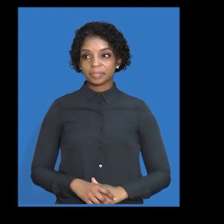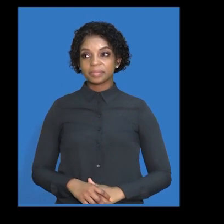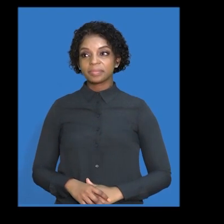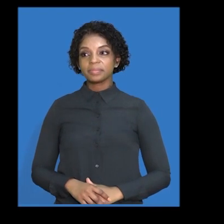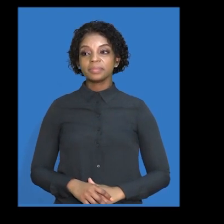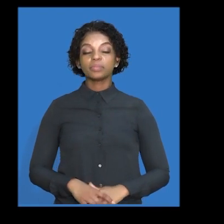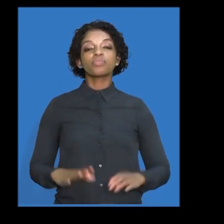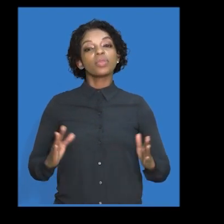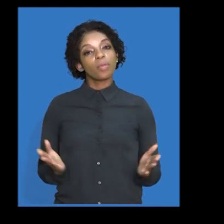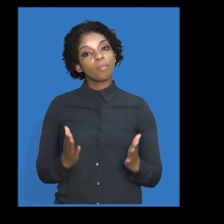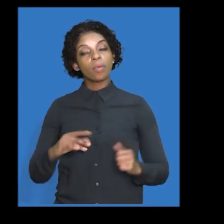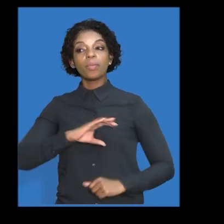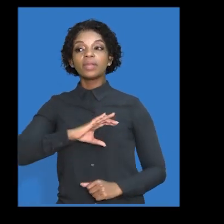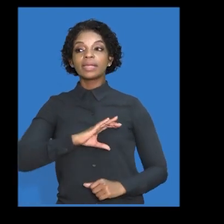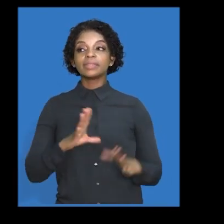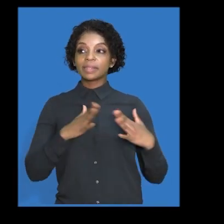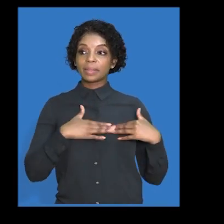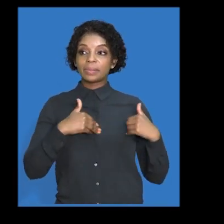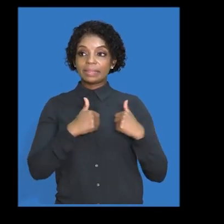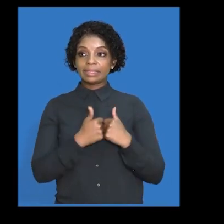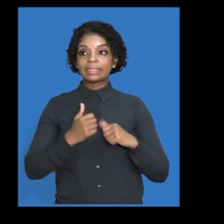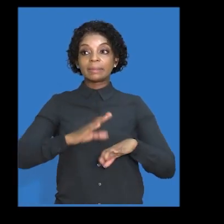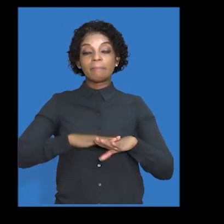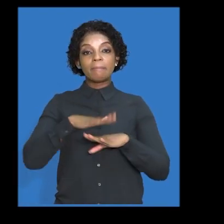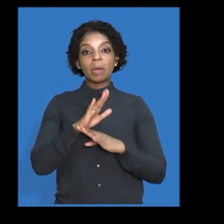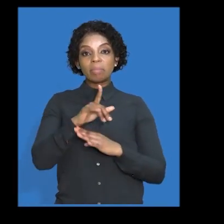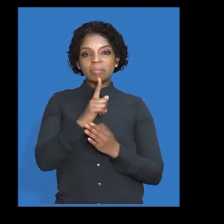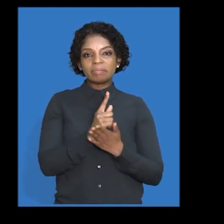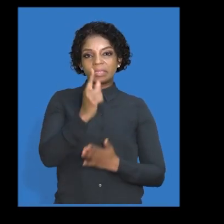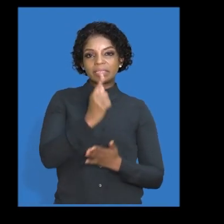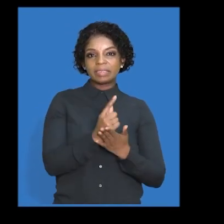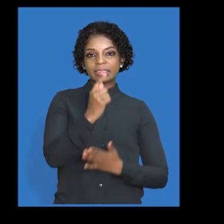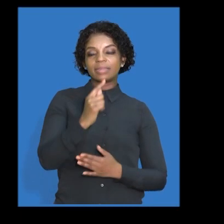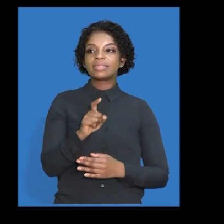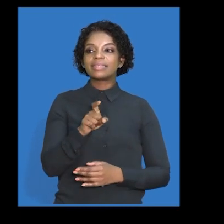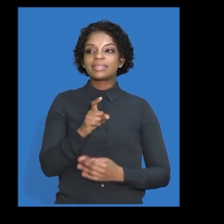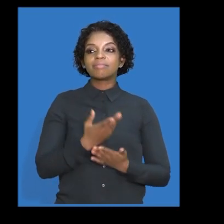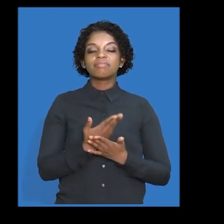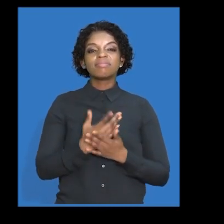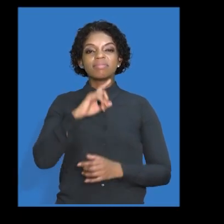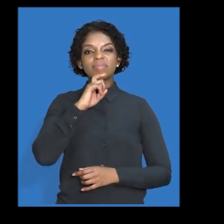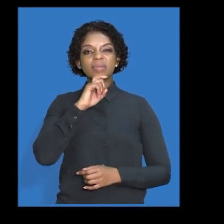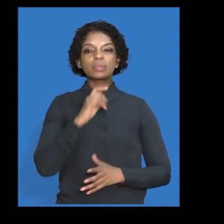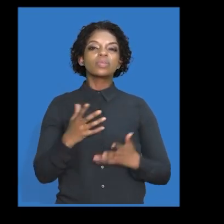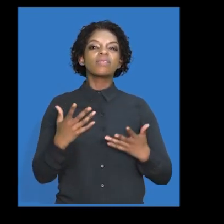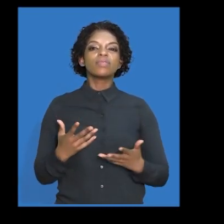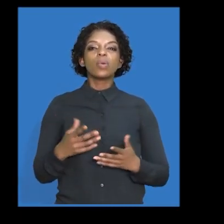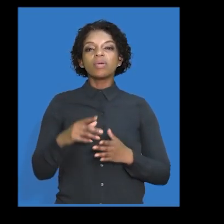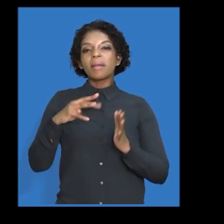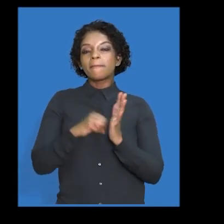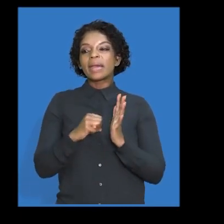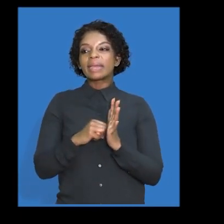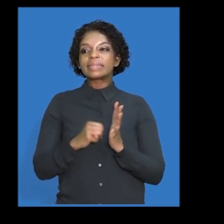It promotes customer loyalty, resulting in more sales, as we said there. CSI projects may be used as a marketing strategy to